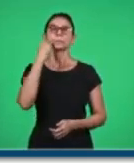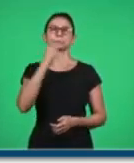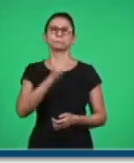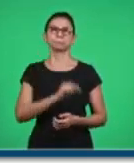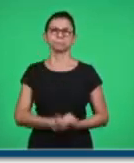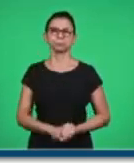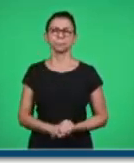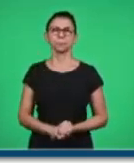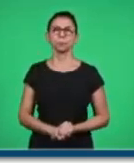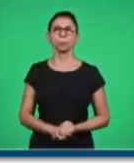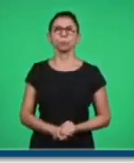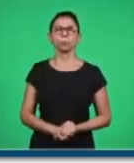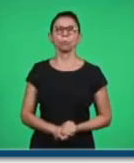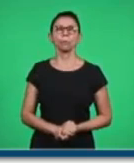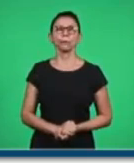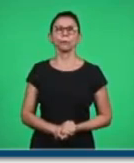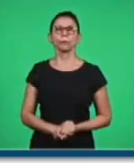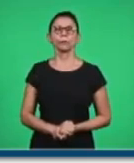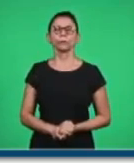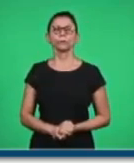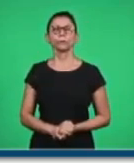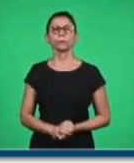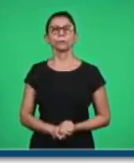Because the transmission is going to be all